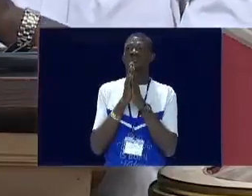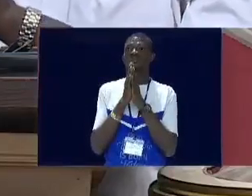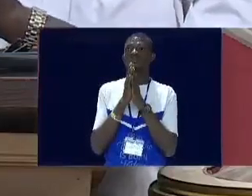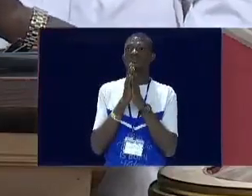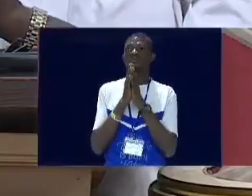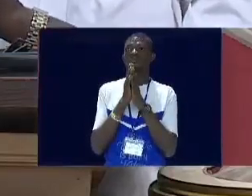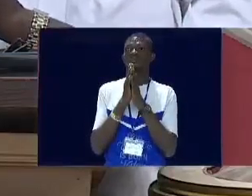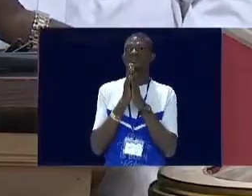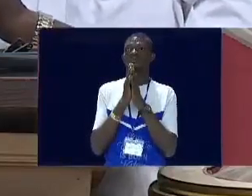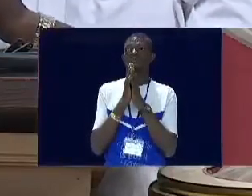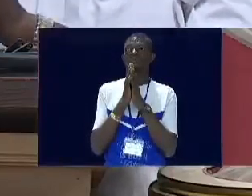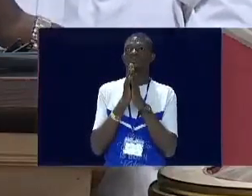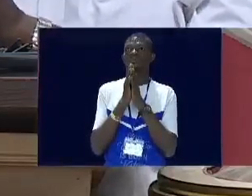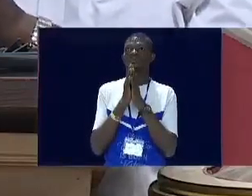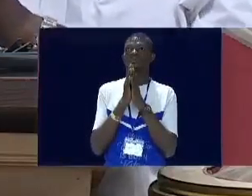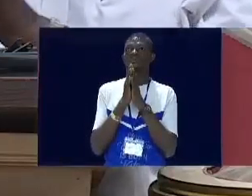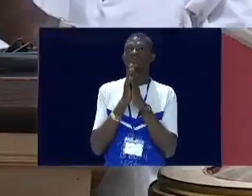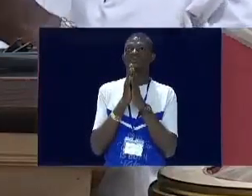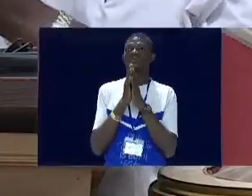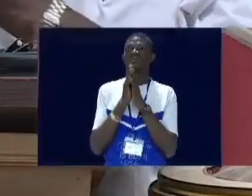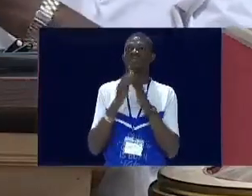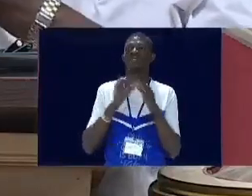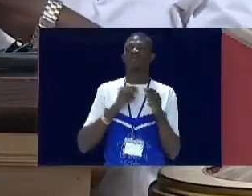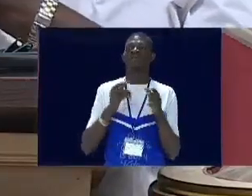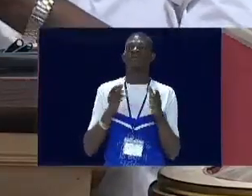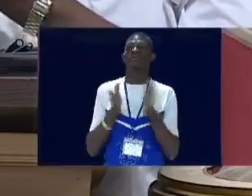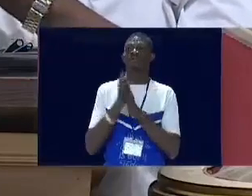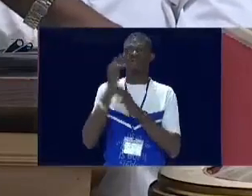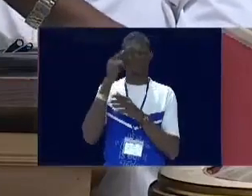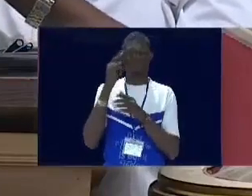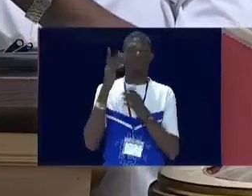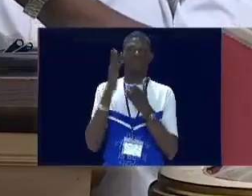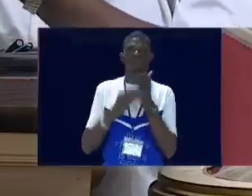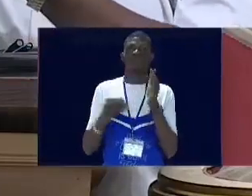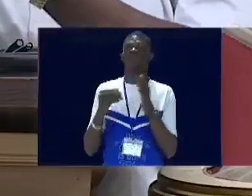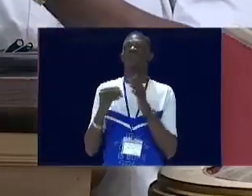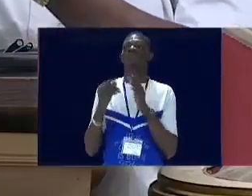for 30 minutes. Kin si gbadura fun iseju mi melo kan.